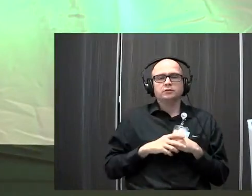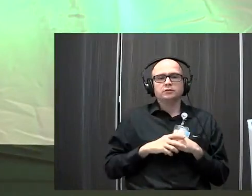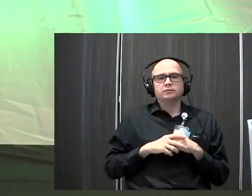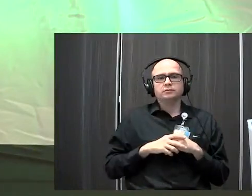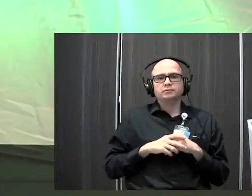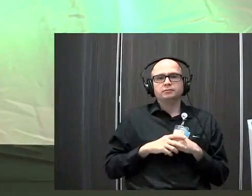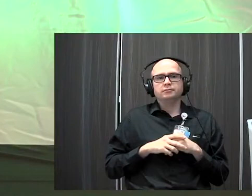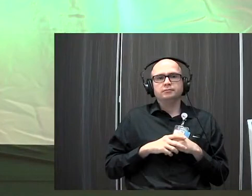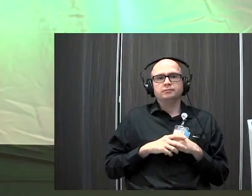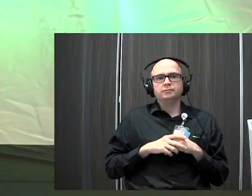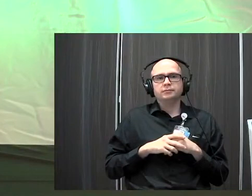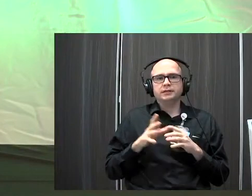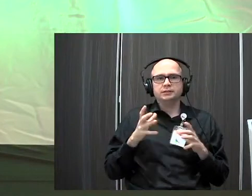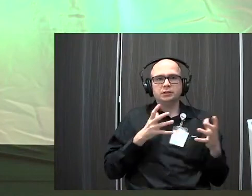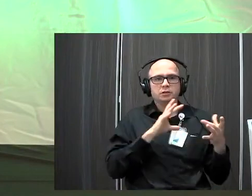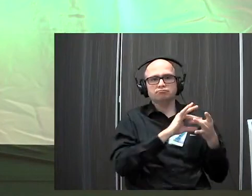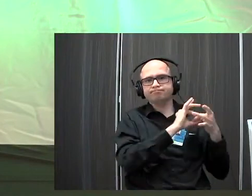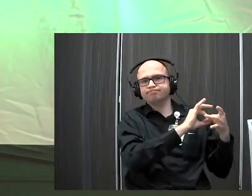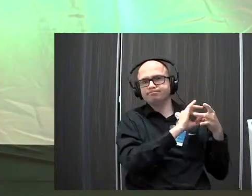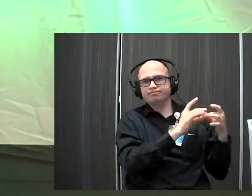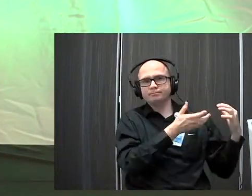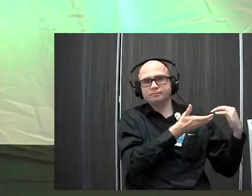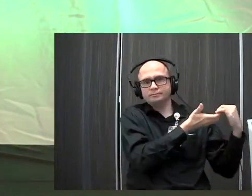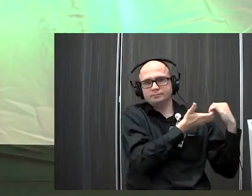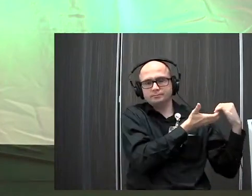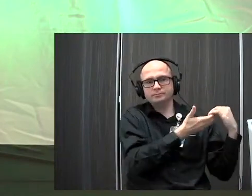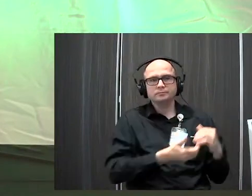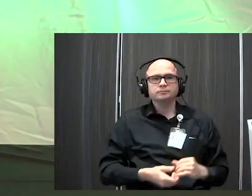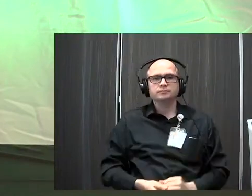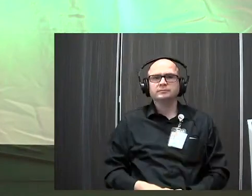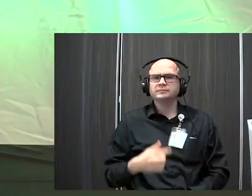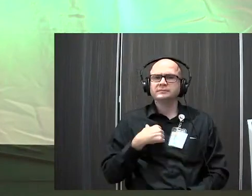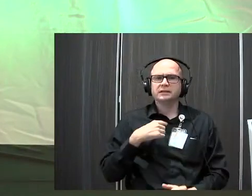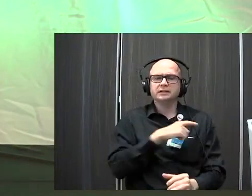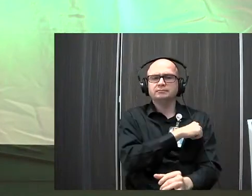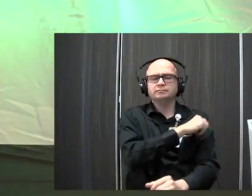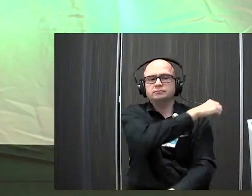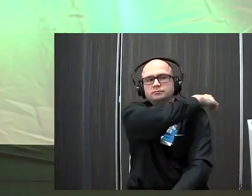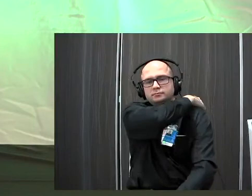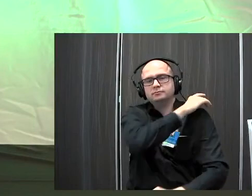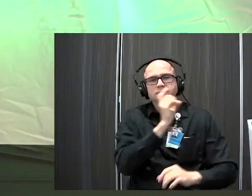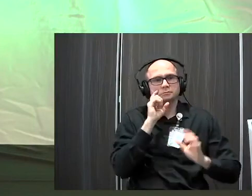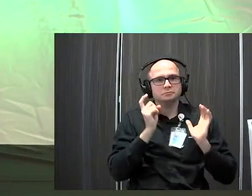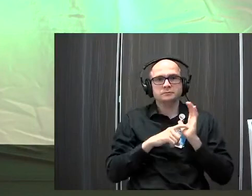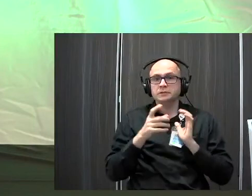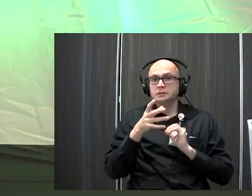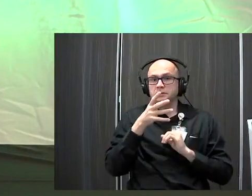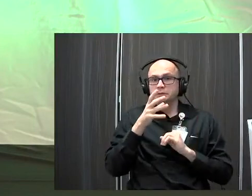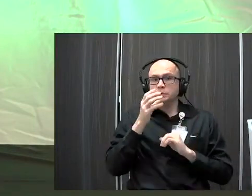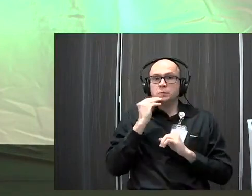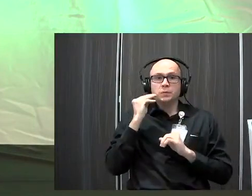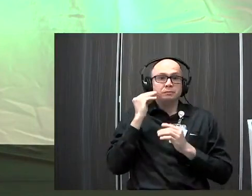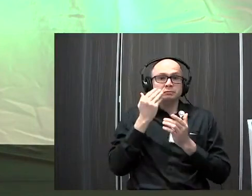and collaborate from there. And I think something that I would note is I think homeschool can be a really